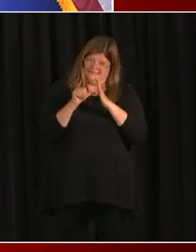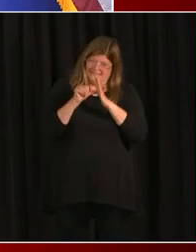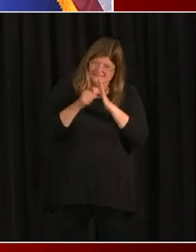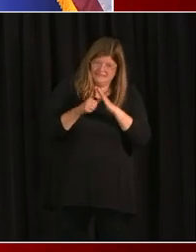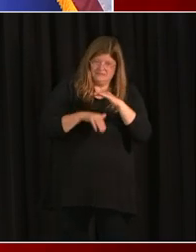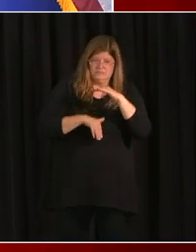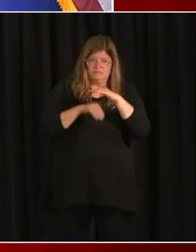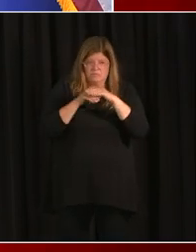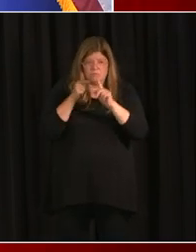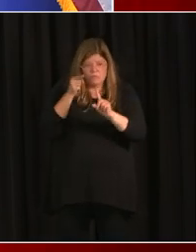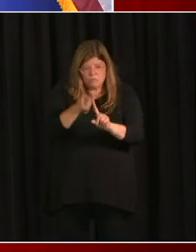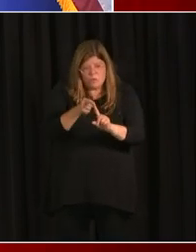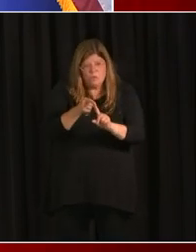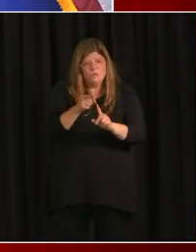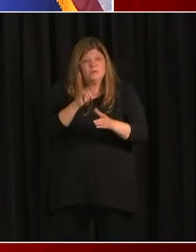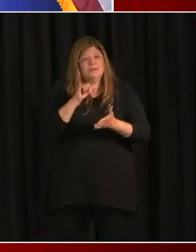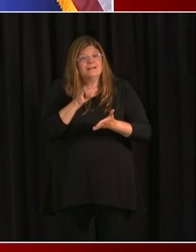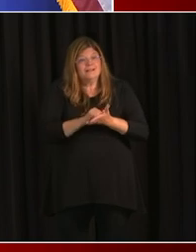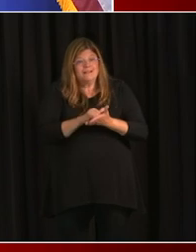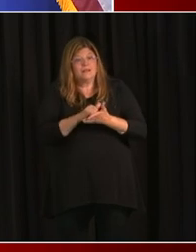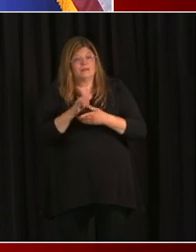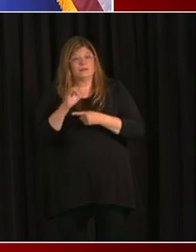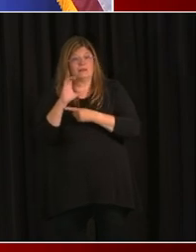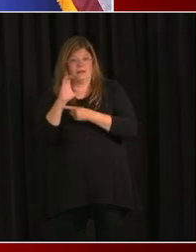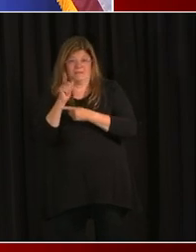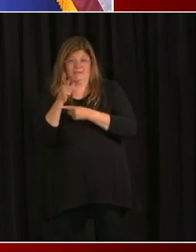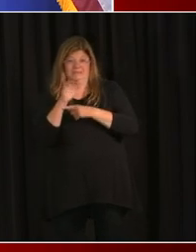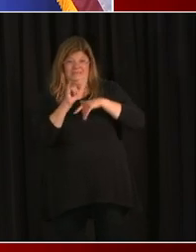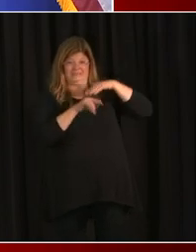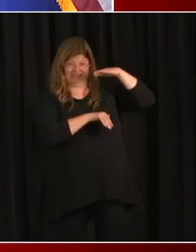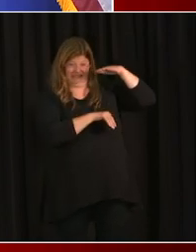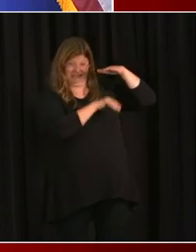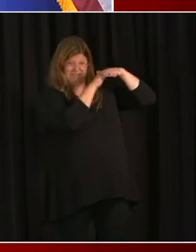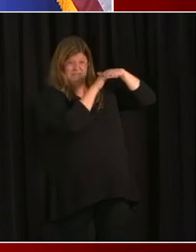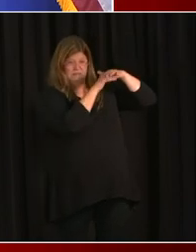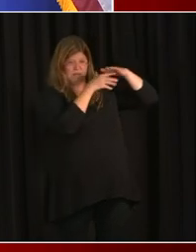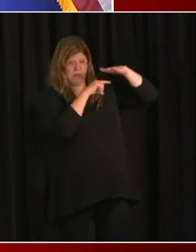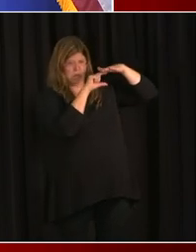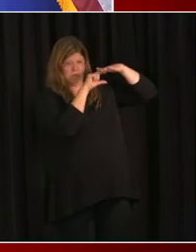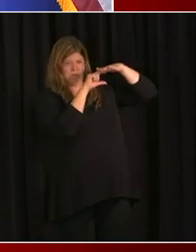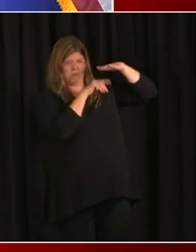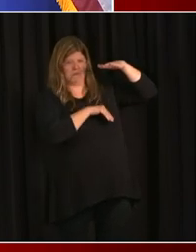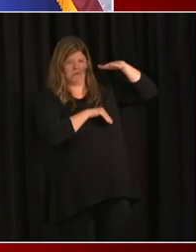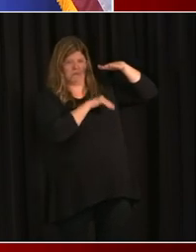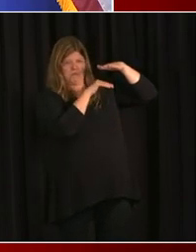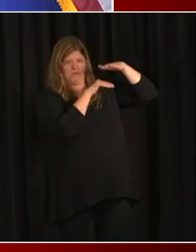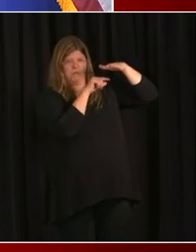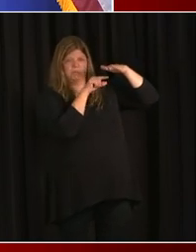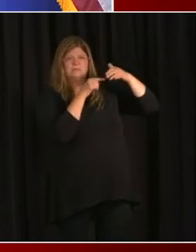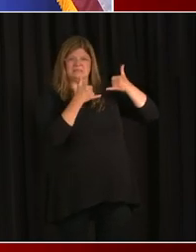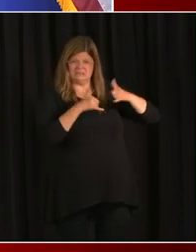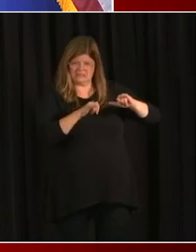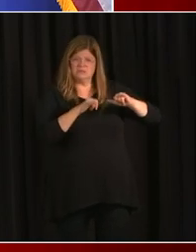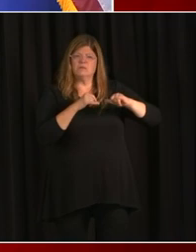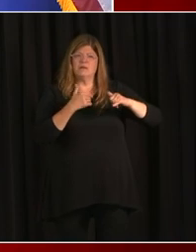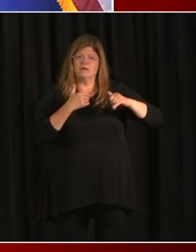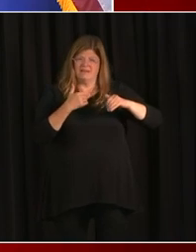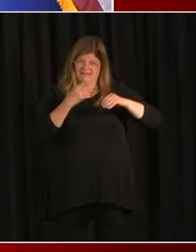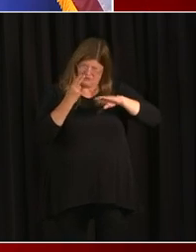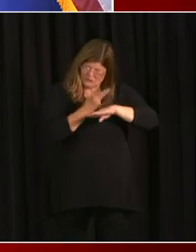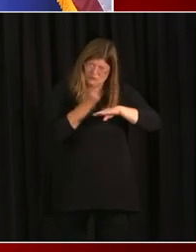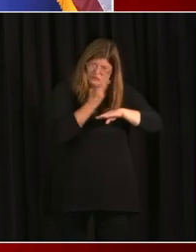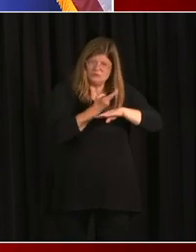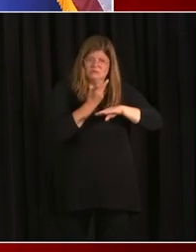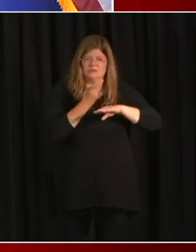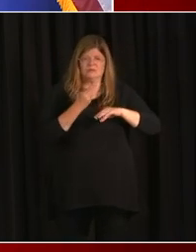extent, but there is some capacity that sits in those healthcare, in our existing healthcare infrastructure, that can be used, and